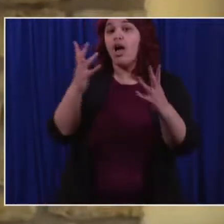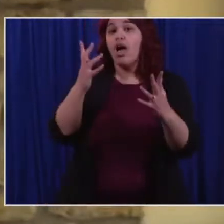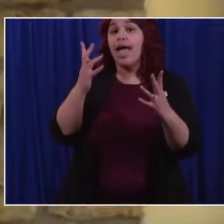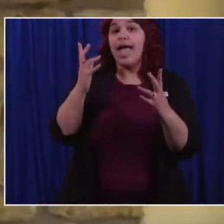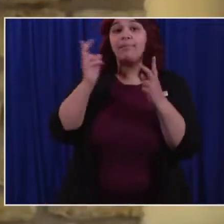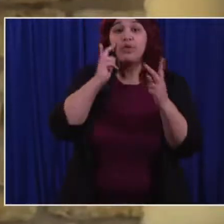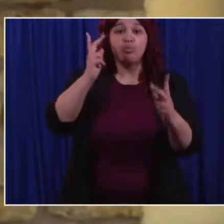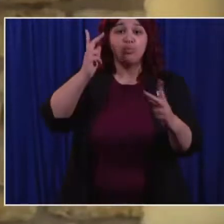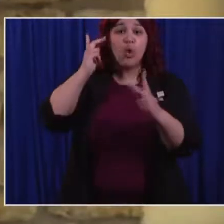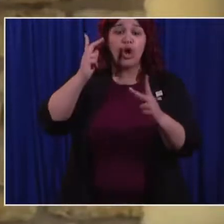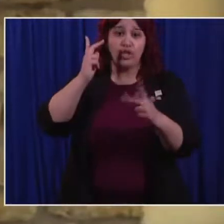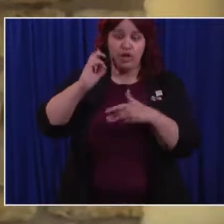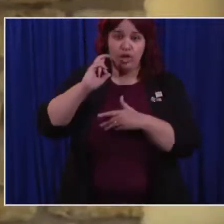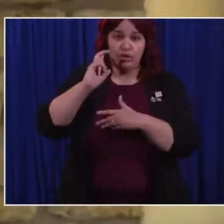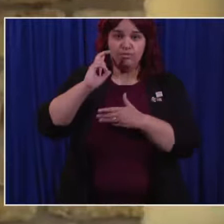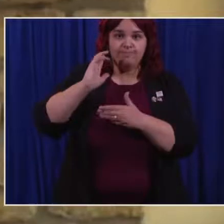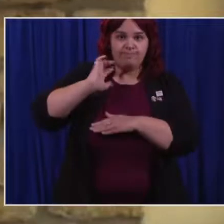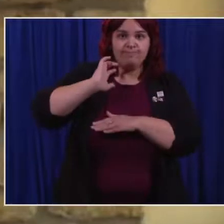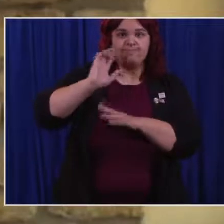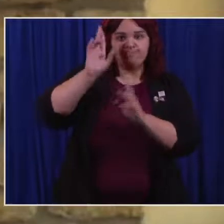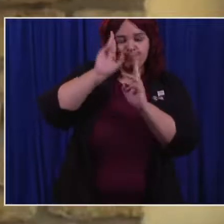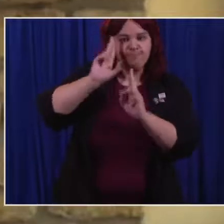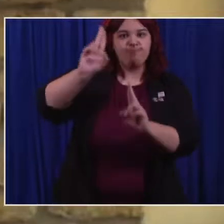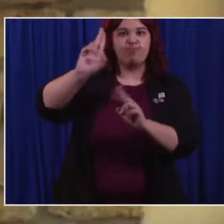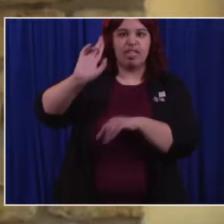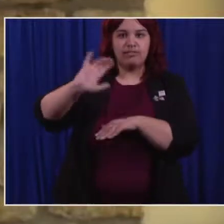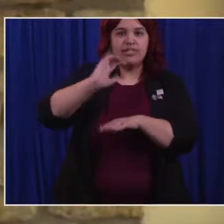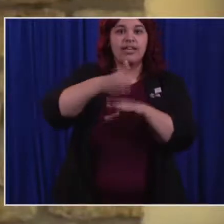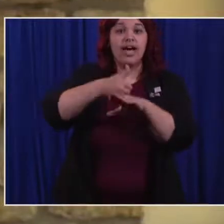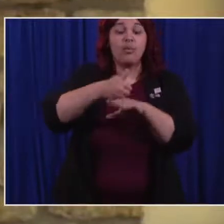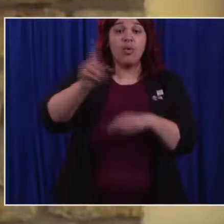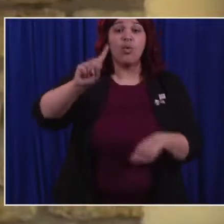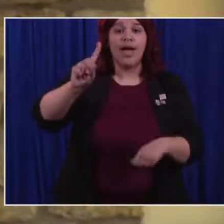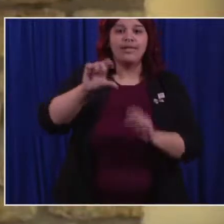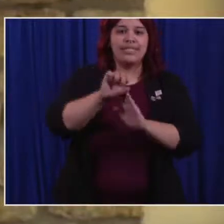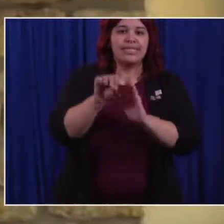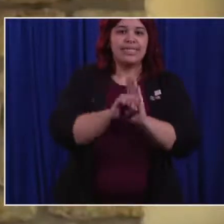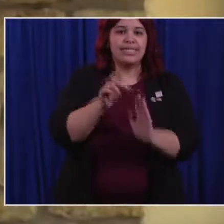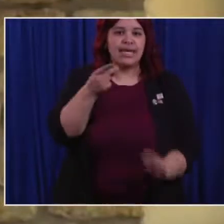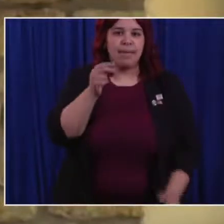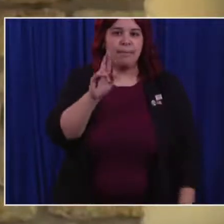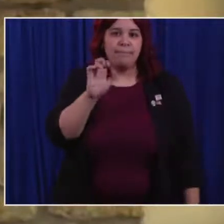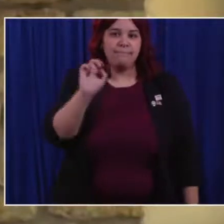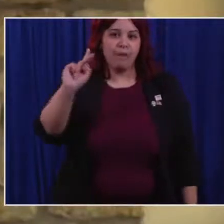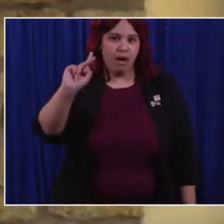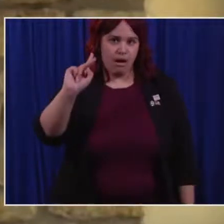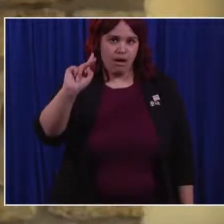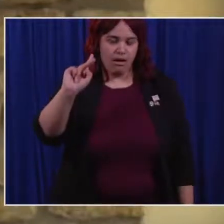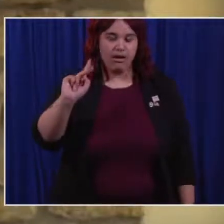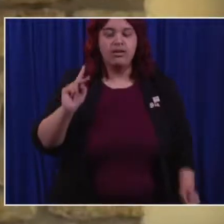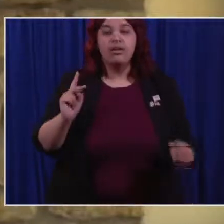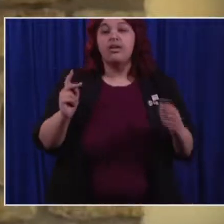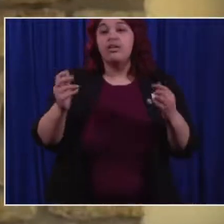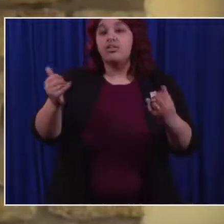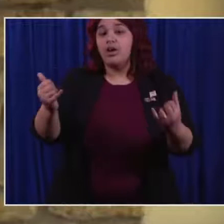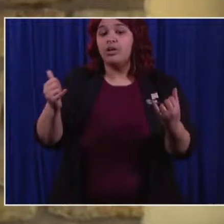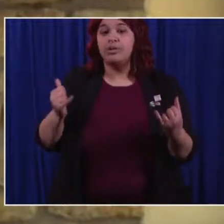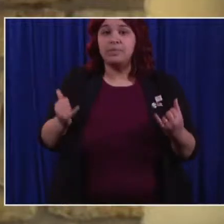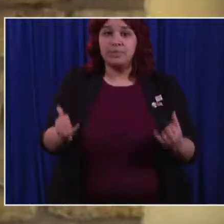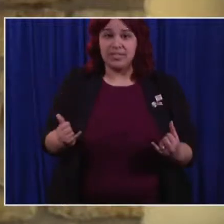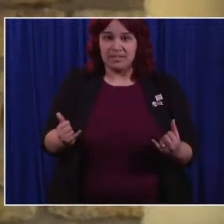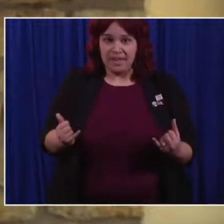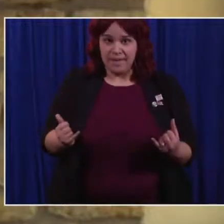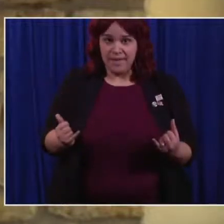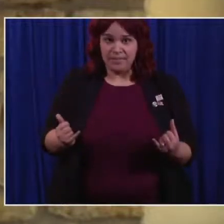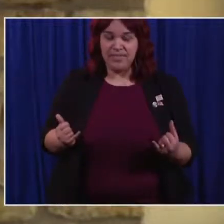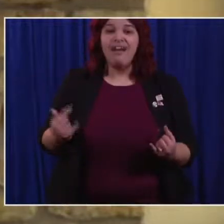our state parks to honor the memory of all those who have died. I want to close today with a